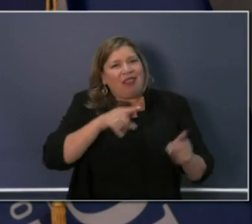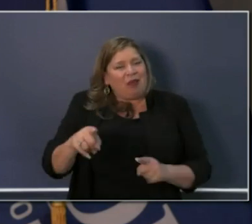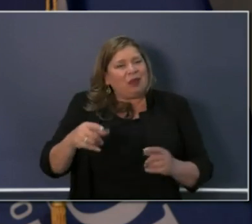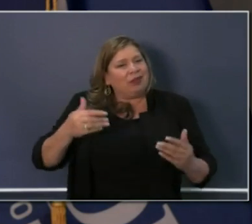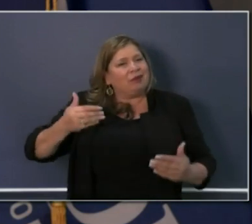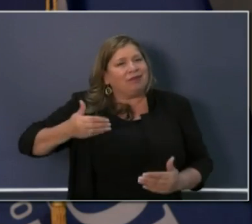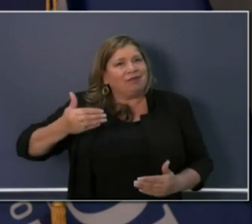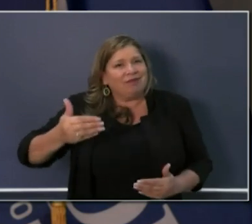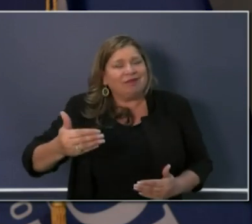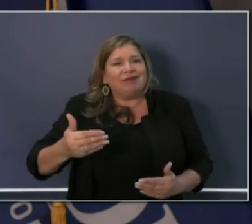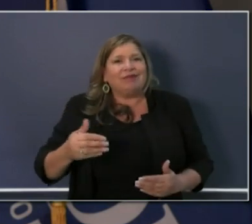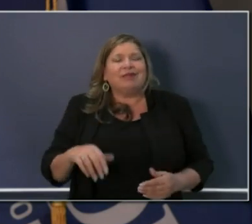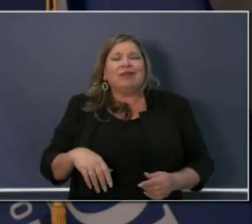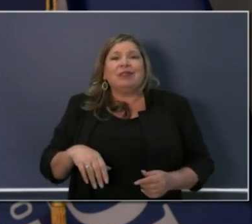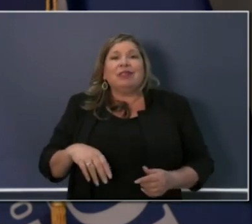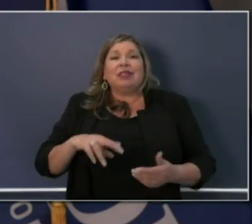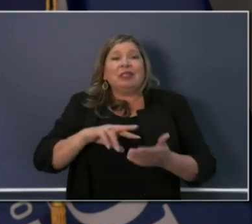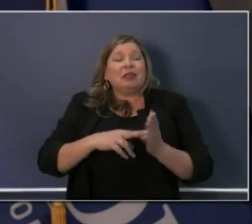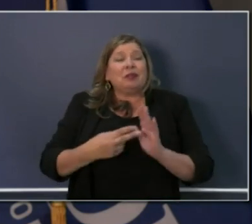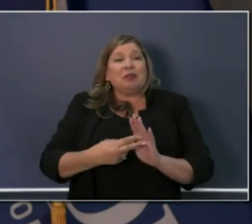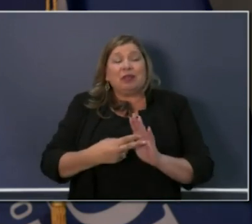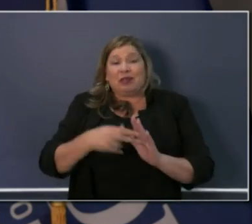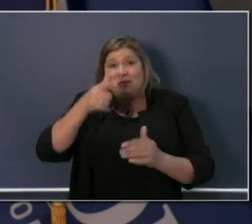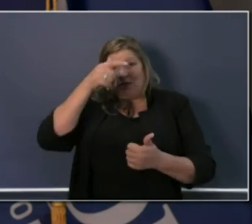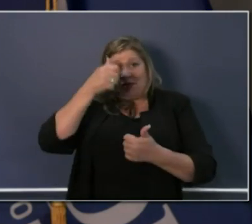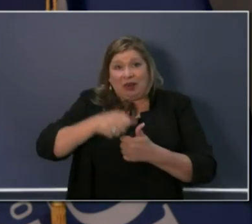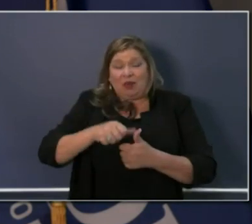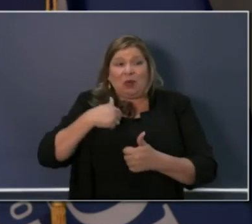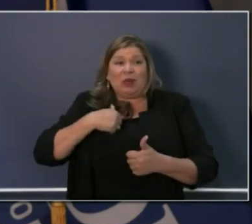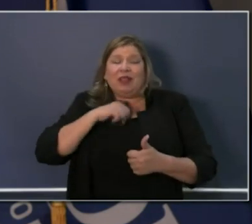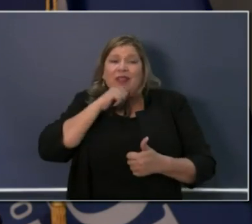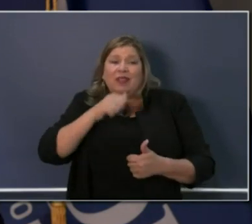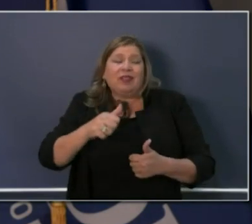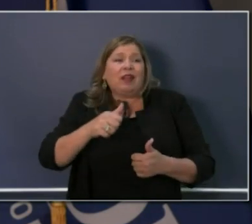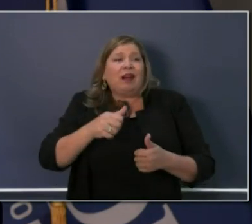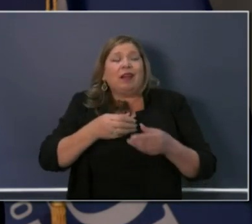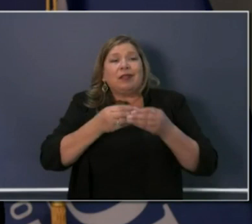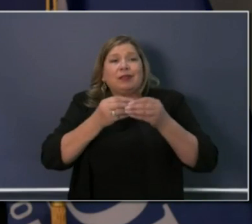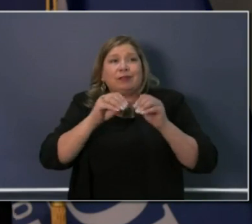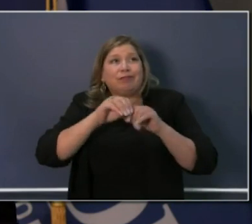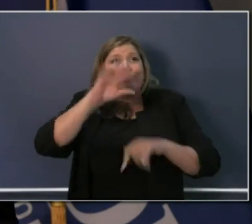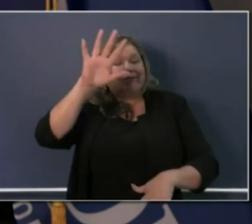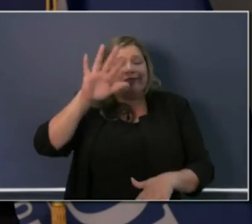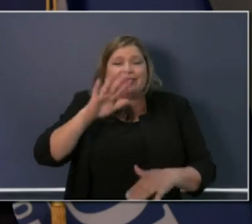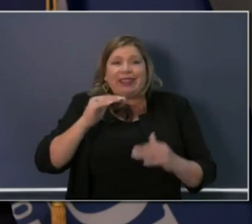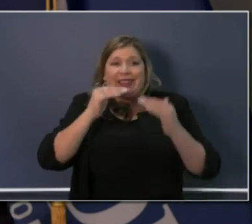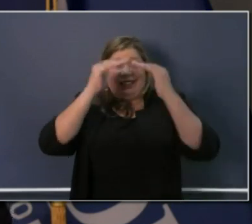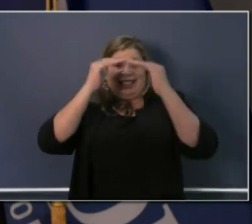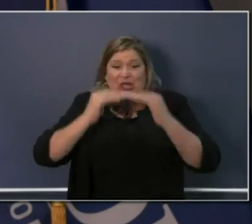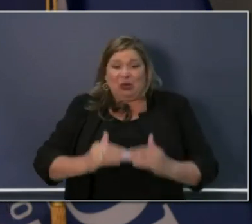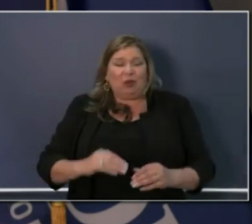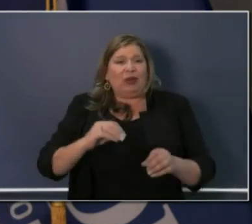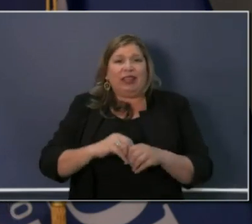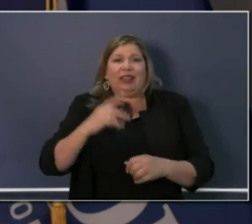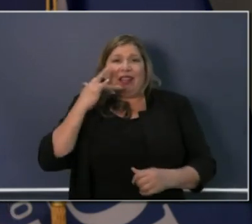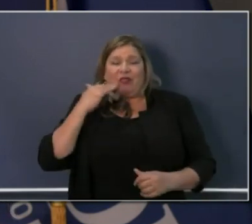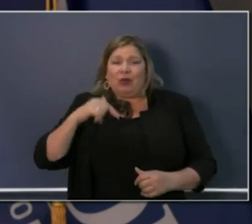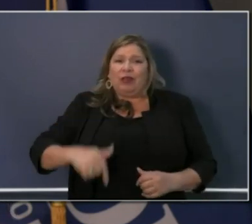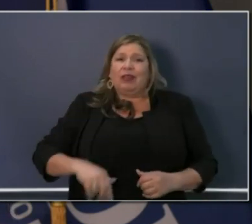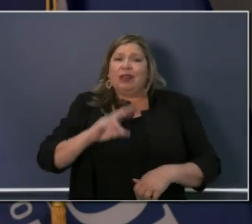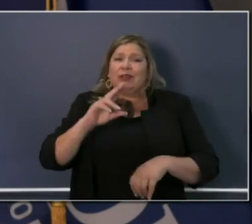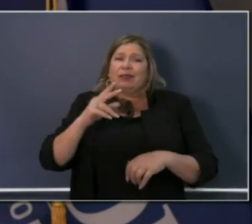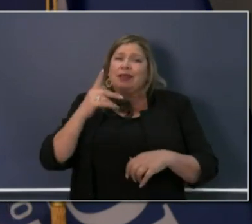that things are not delivered equally in the state of California. When I say we're a nation state, 470 plus cities, 58